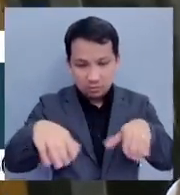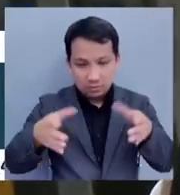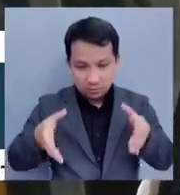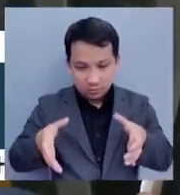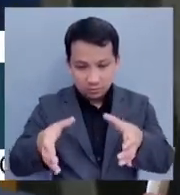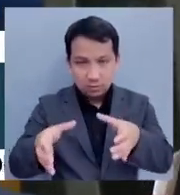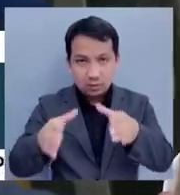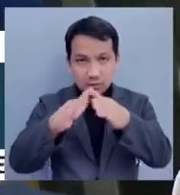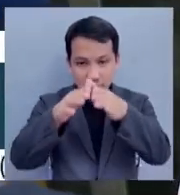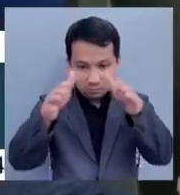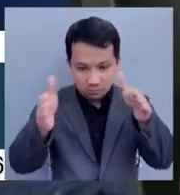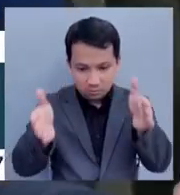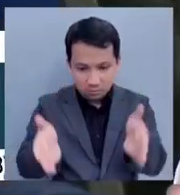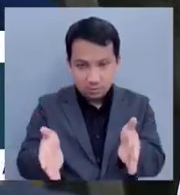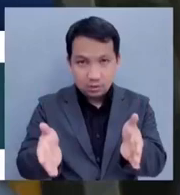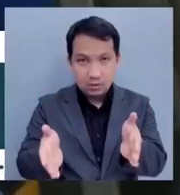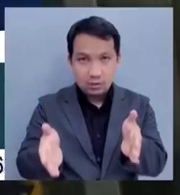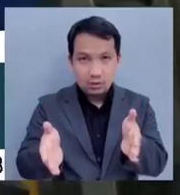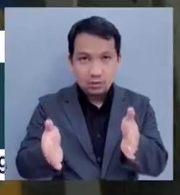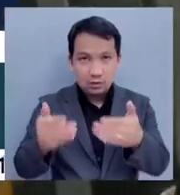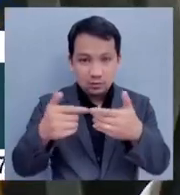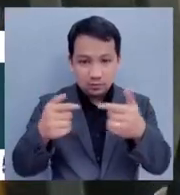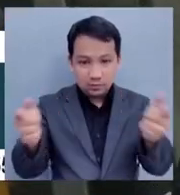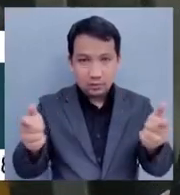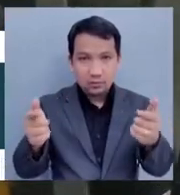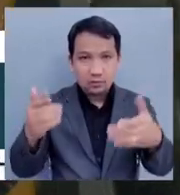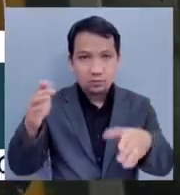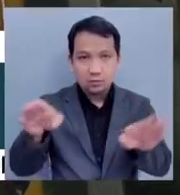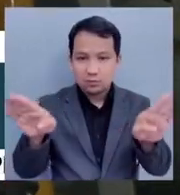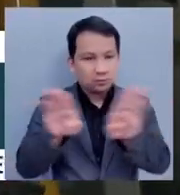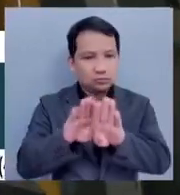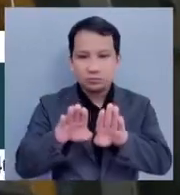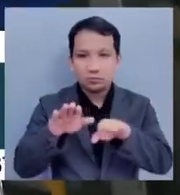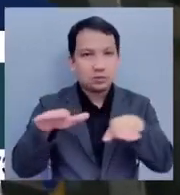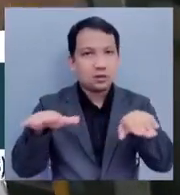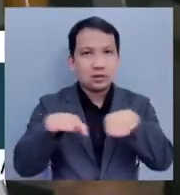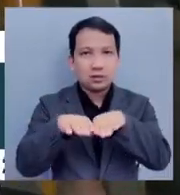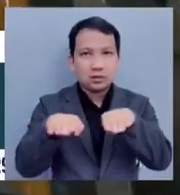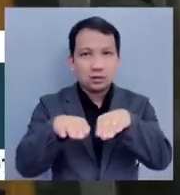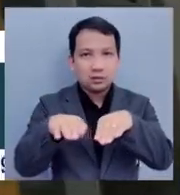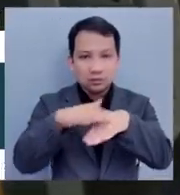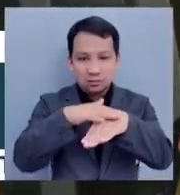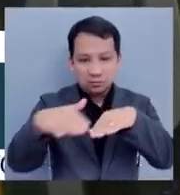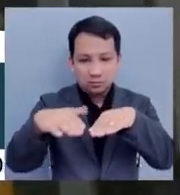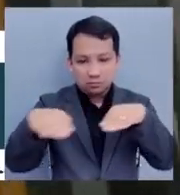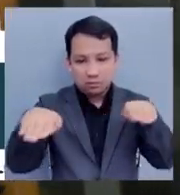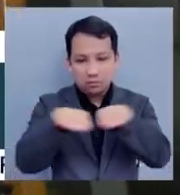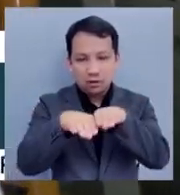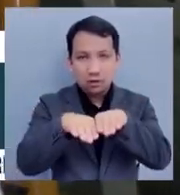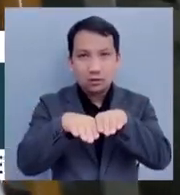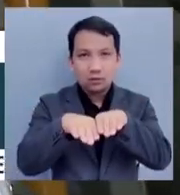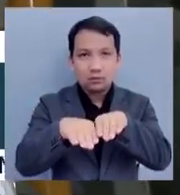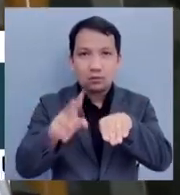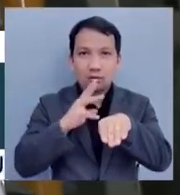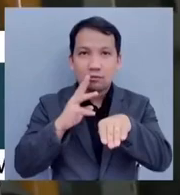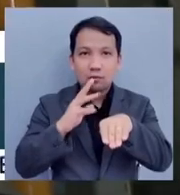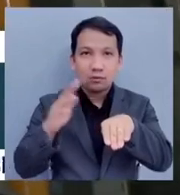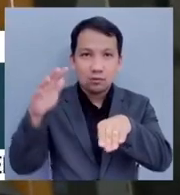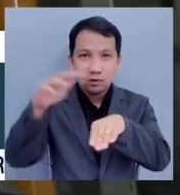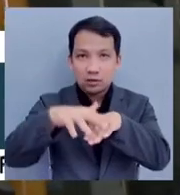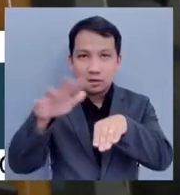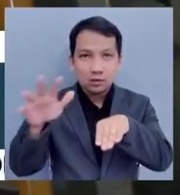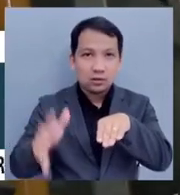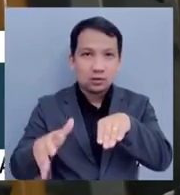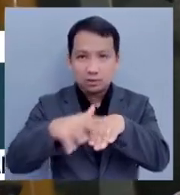Tapos meron siyang gate doon. Sarado yun. Airtight yung gate doon. Kapag ka may tubig, kapag mabaha. Pero hindi